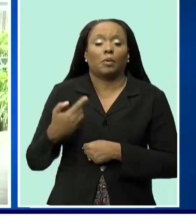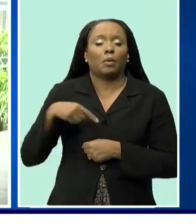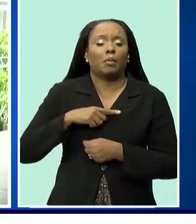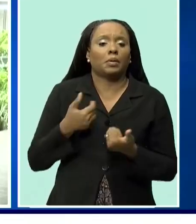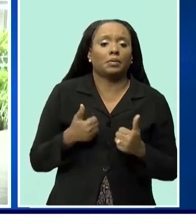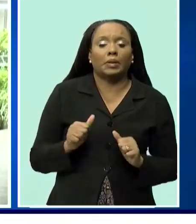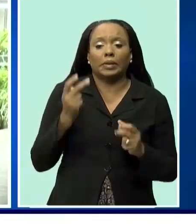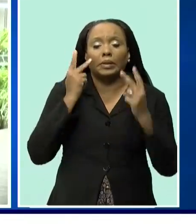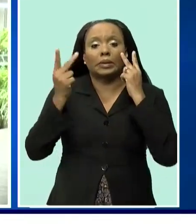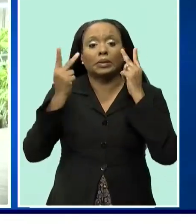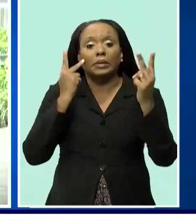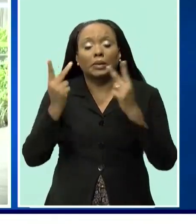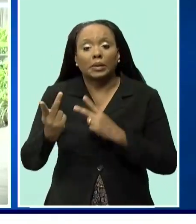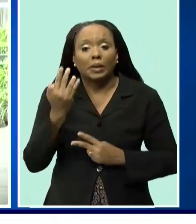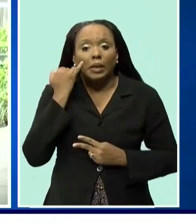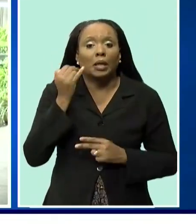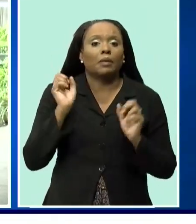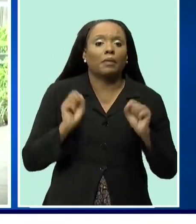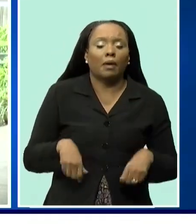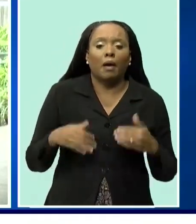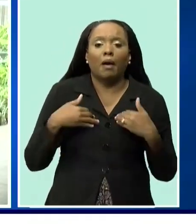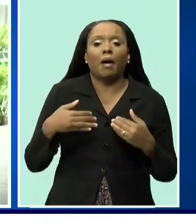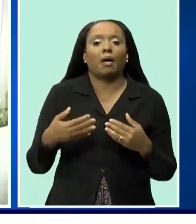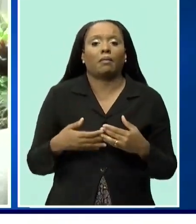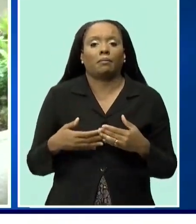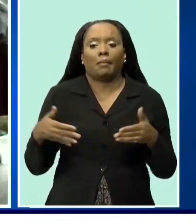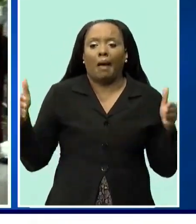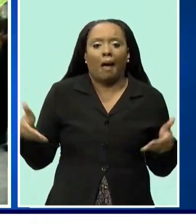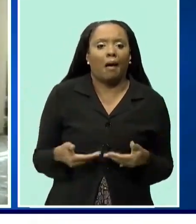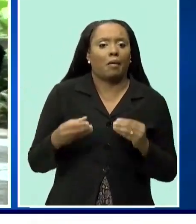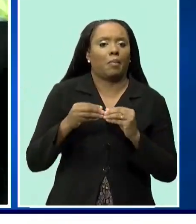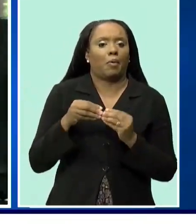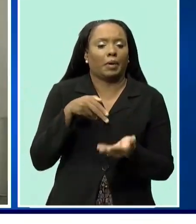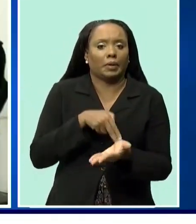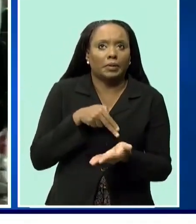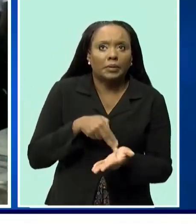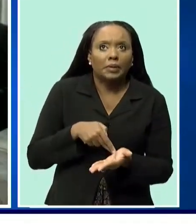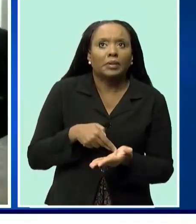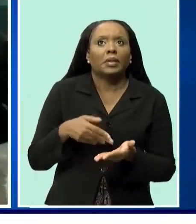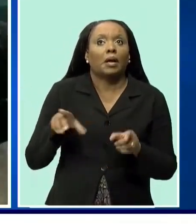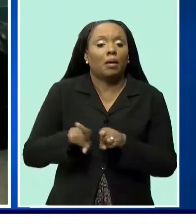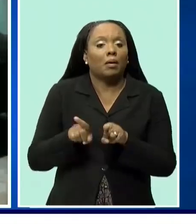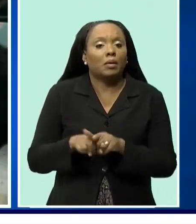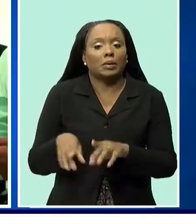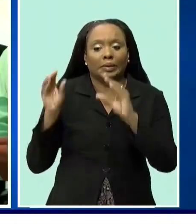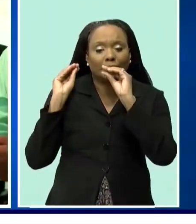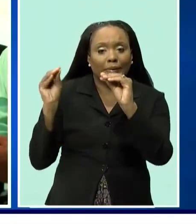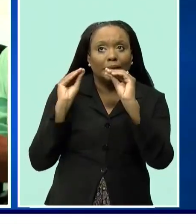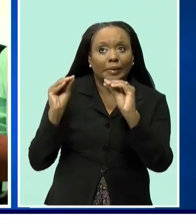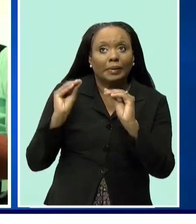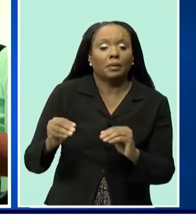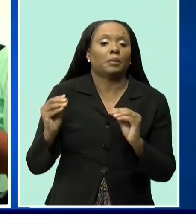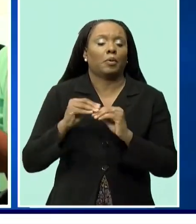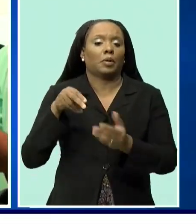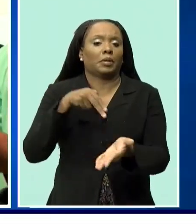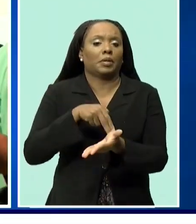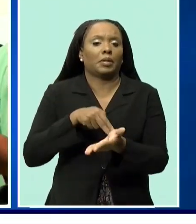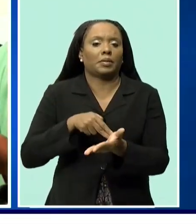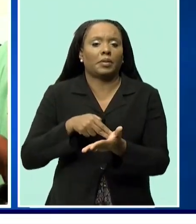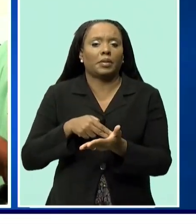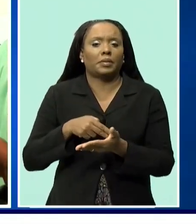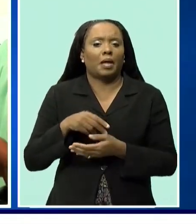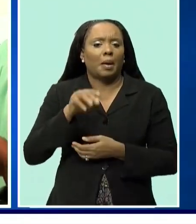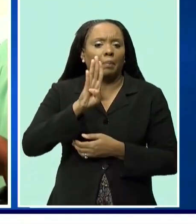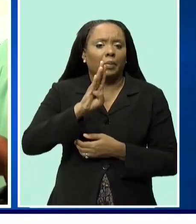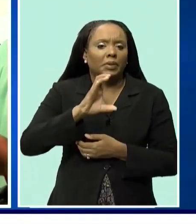can increase the output of numbers of nurses at the Barbados Community College. And in all of our institutions,